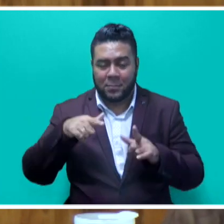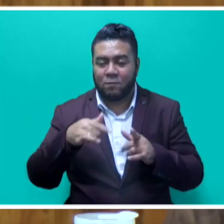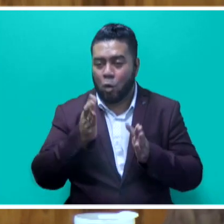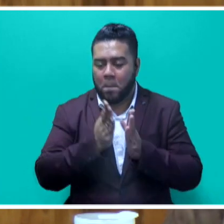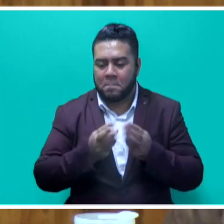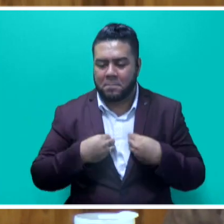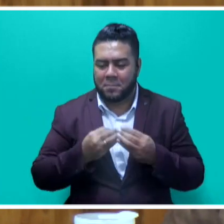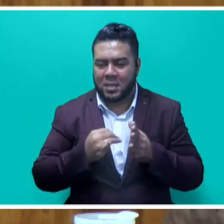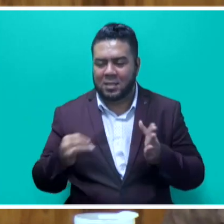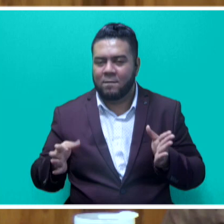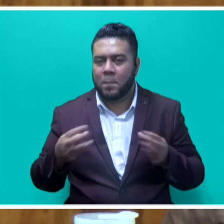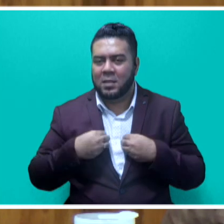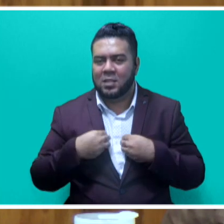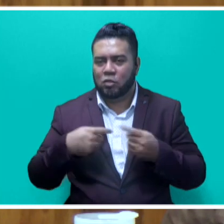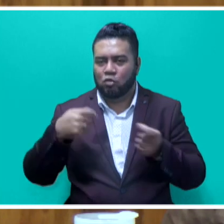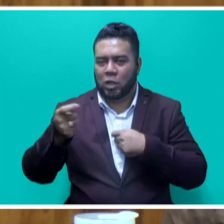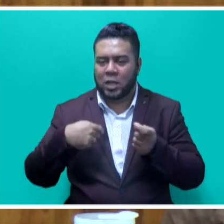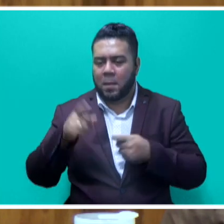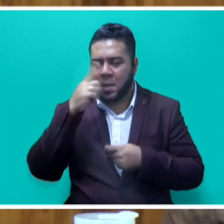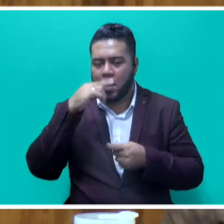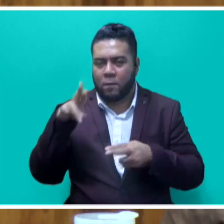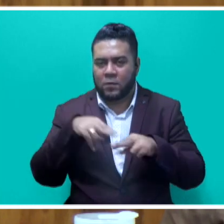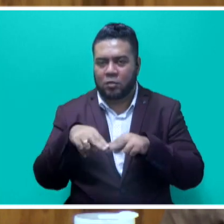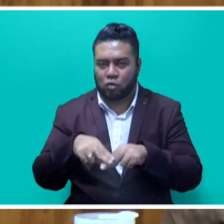business, investments, trade, and the people of Fiji.